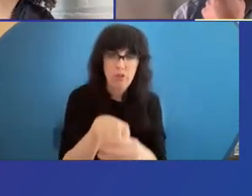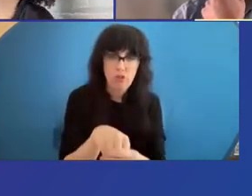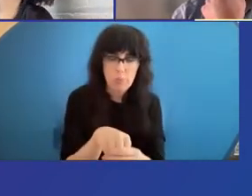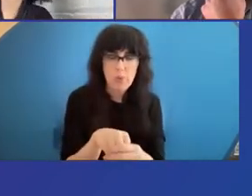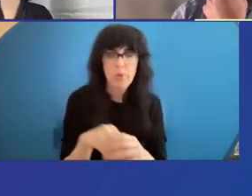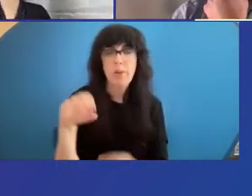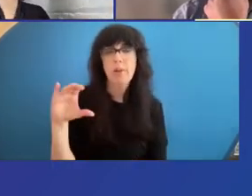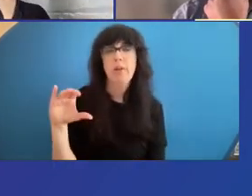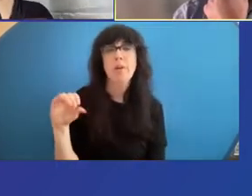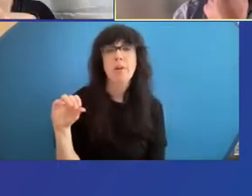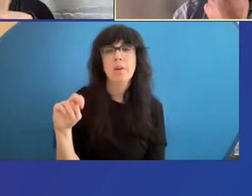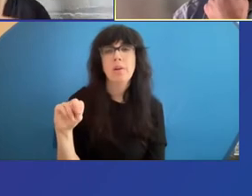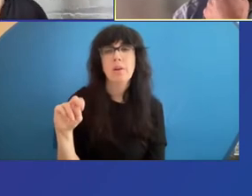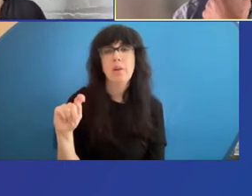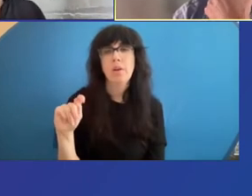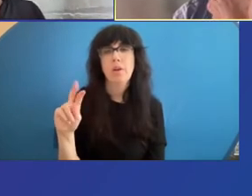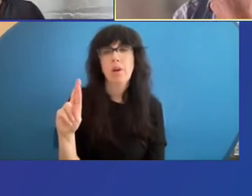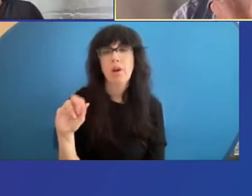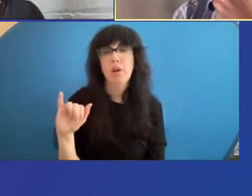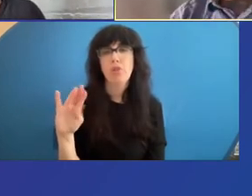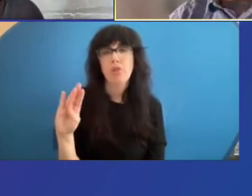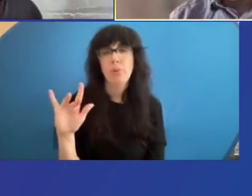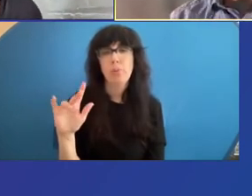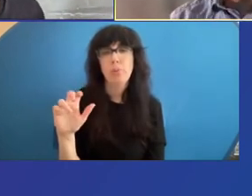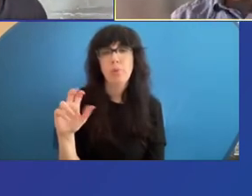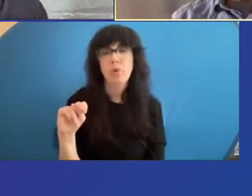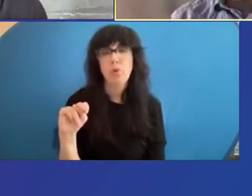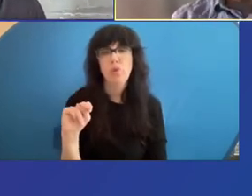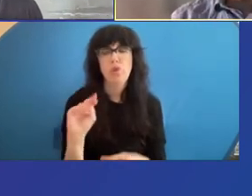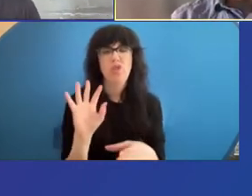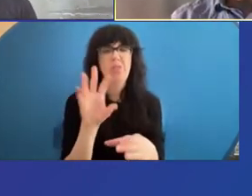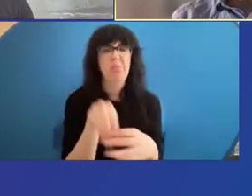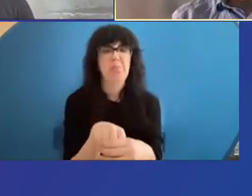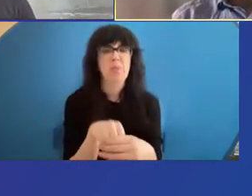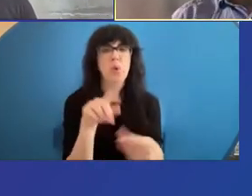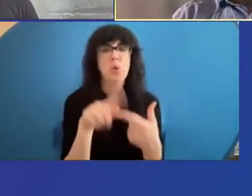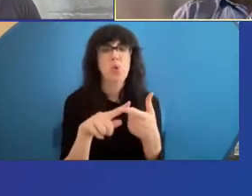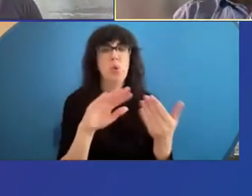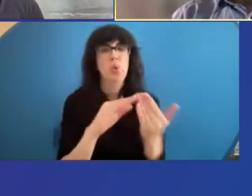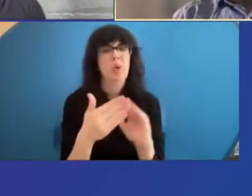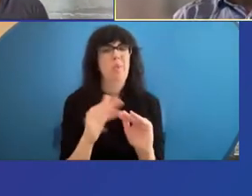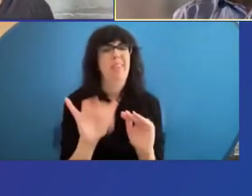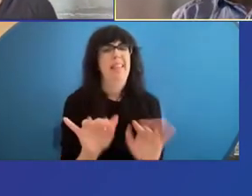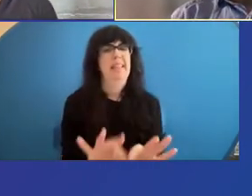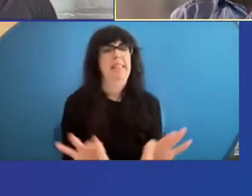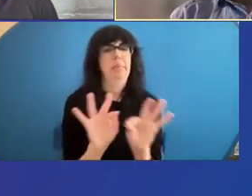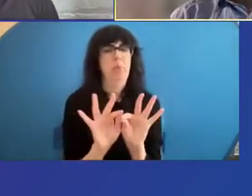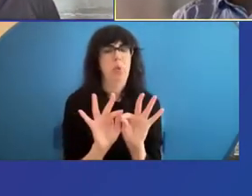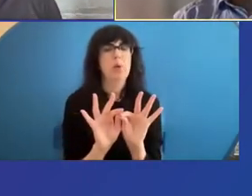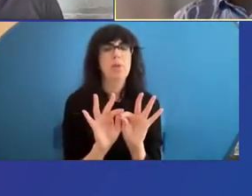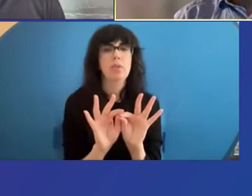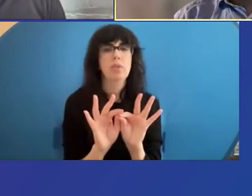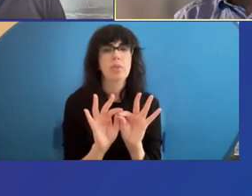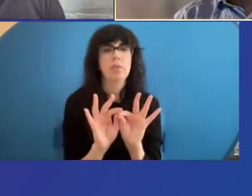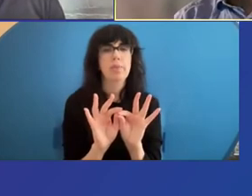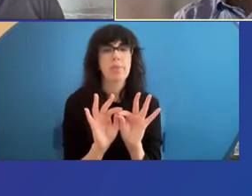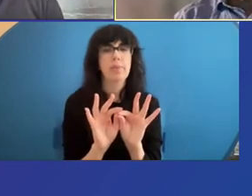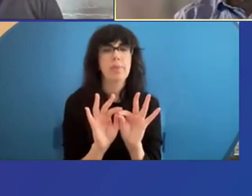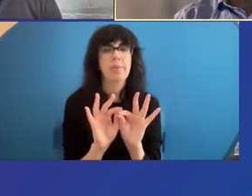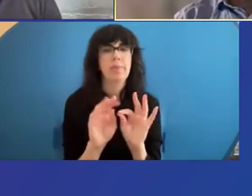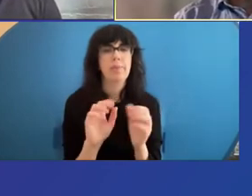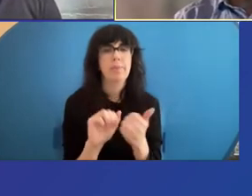contribution to community is the important part. It's how we treat